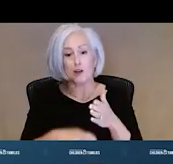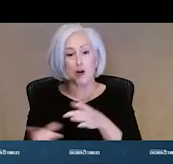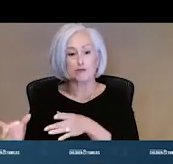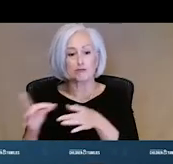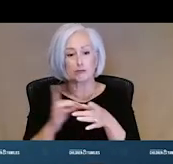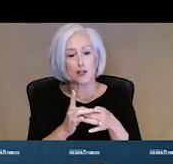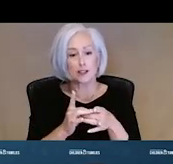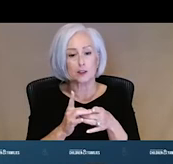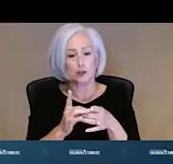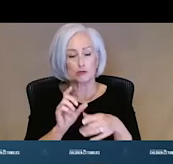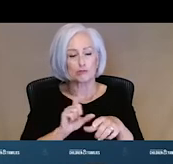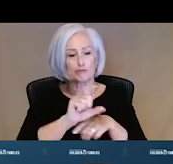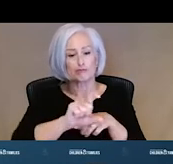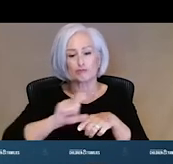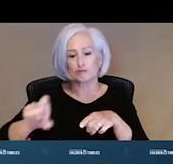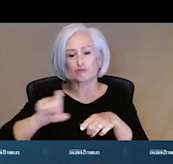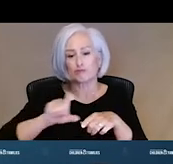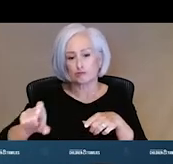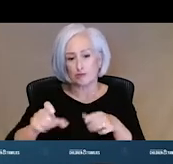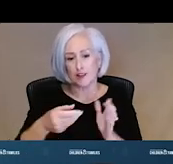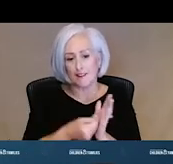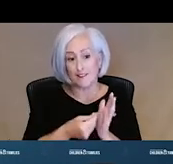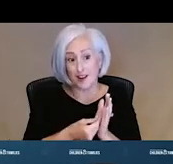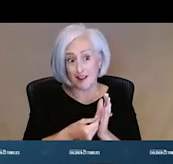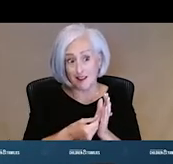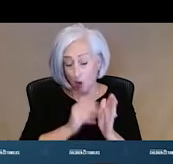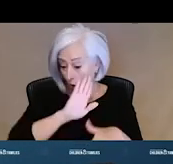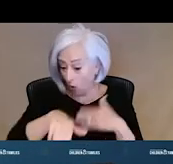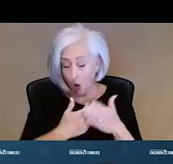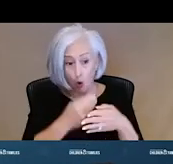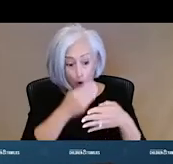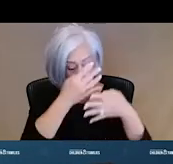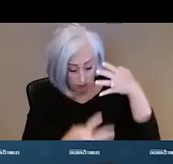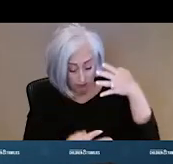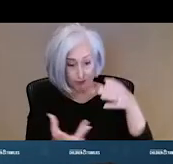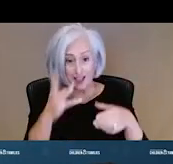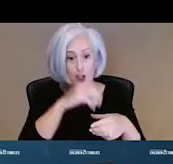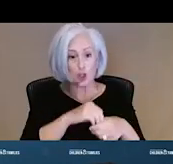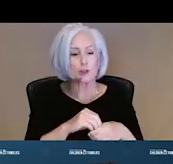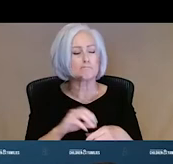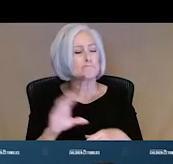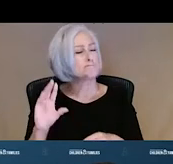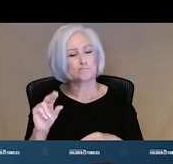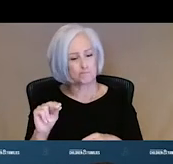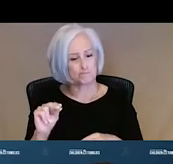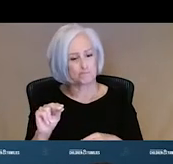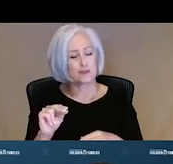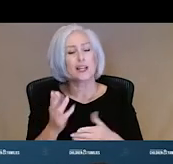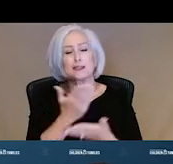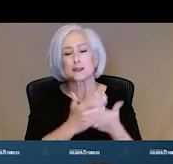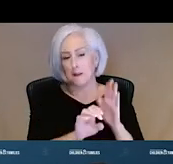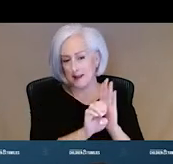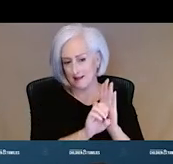Please note this is not an exhaustive list, but provides some examples as a reference. Please remember that the administrative costs